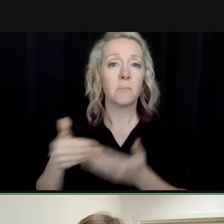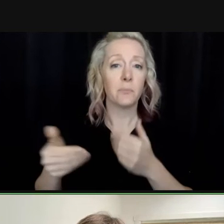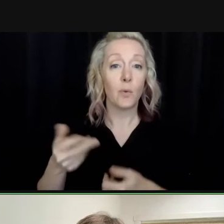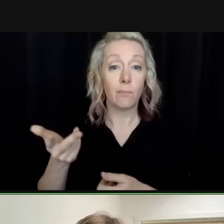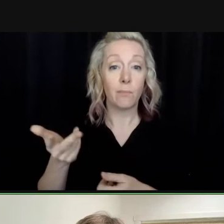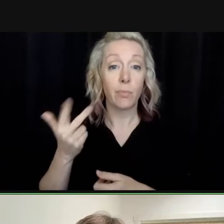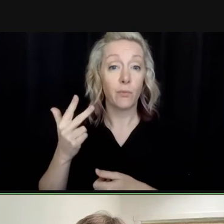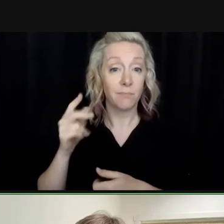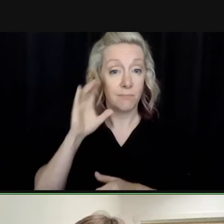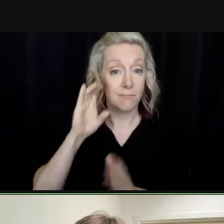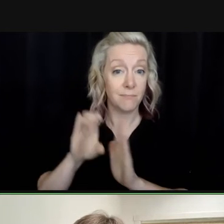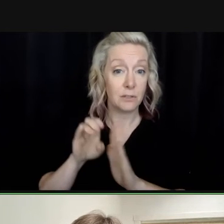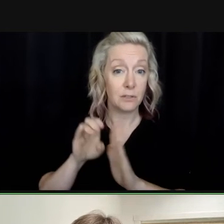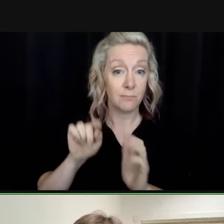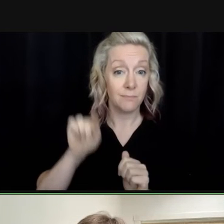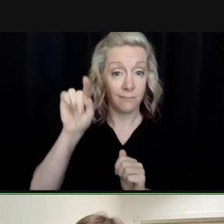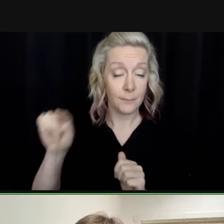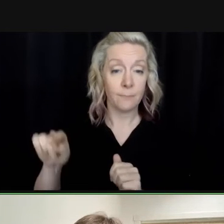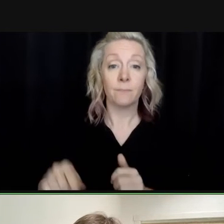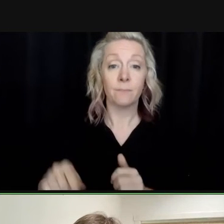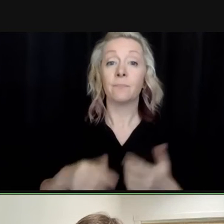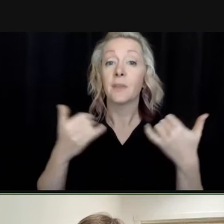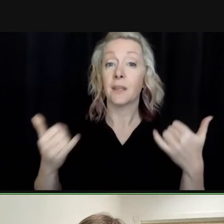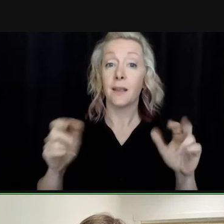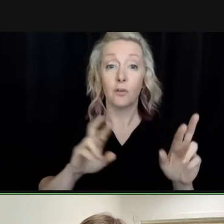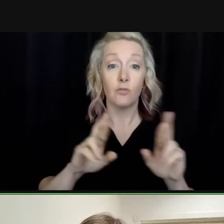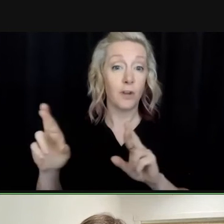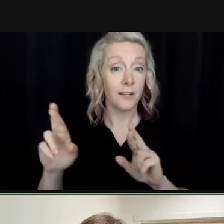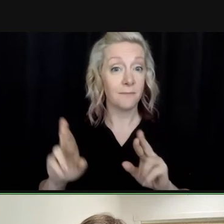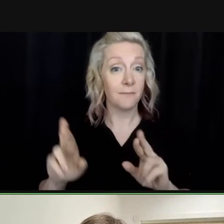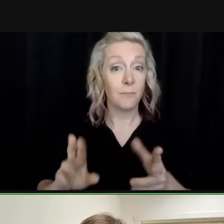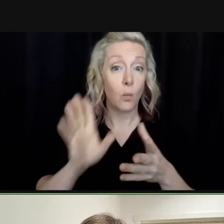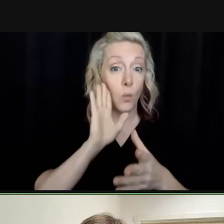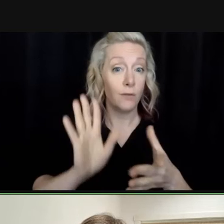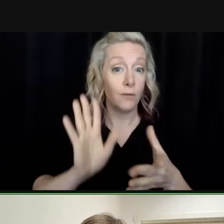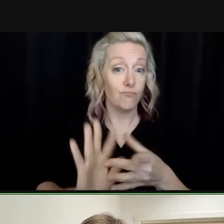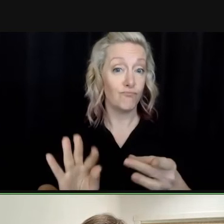all right. So now we're going to head into talking about the uh,